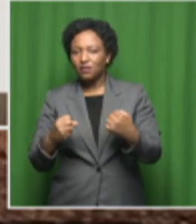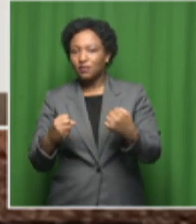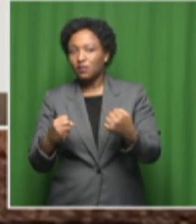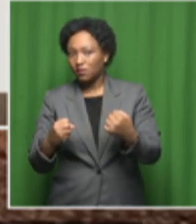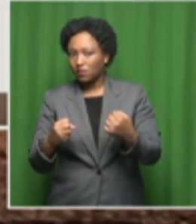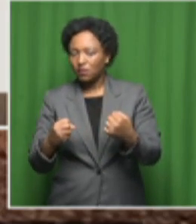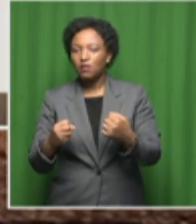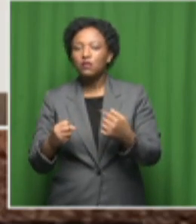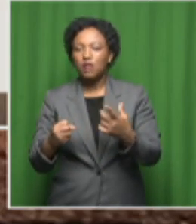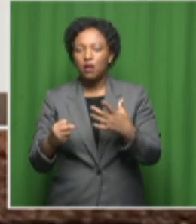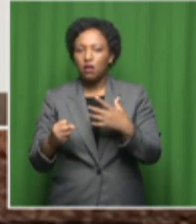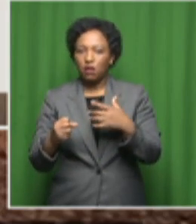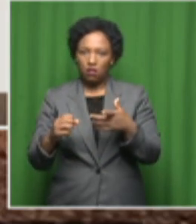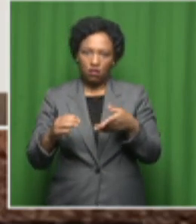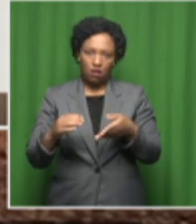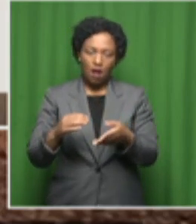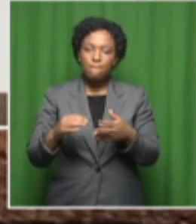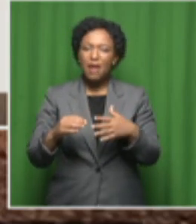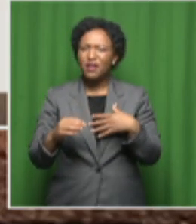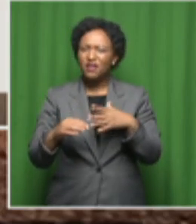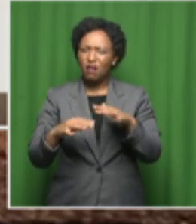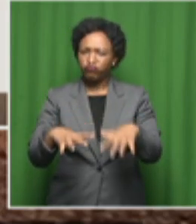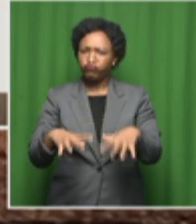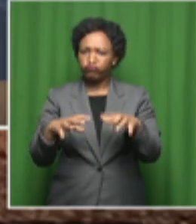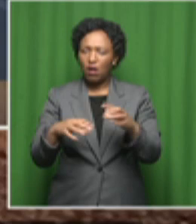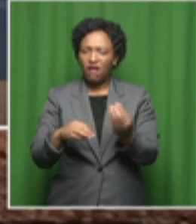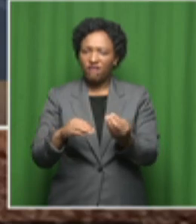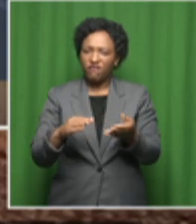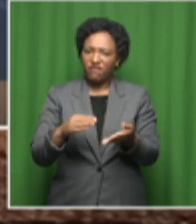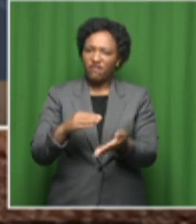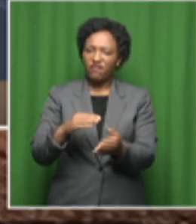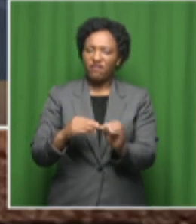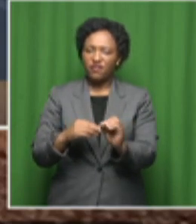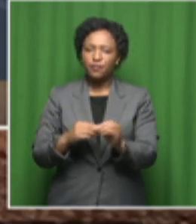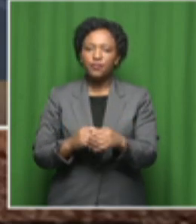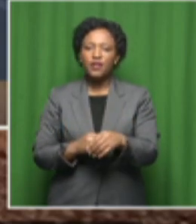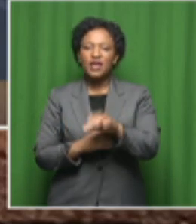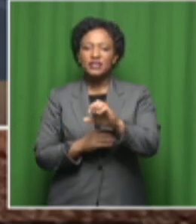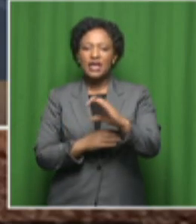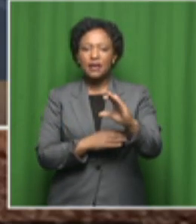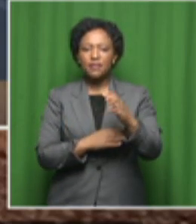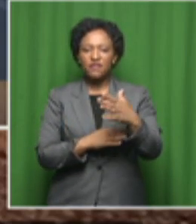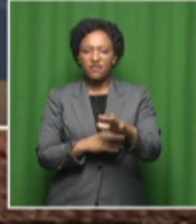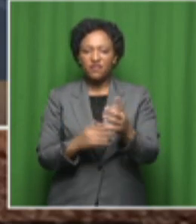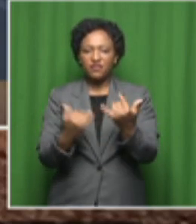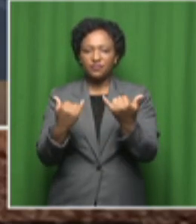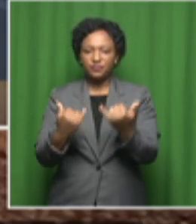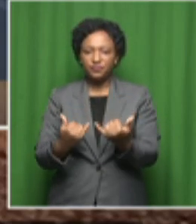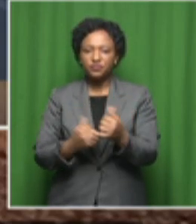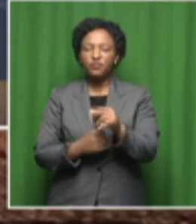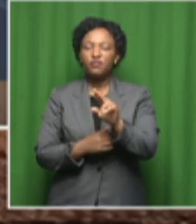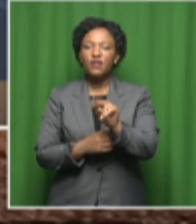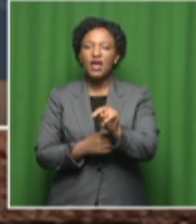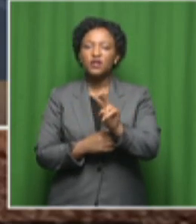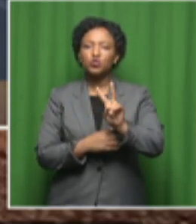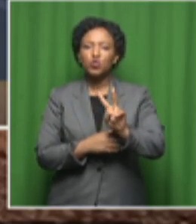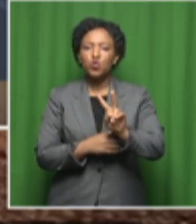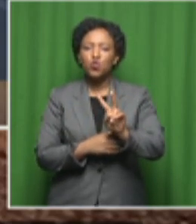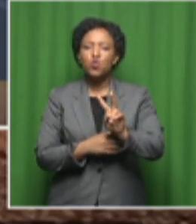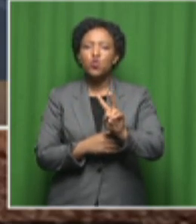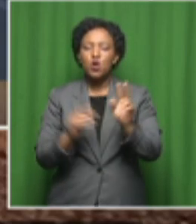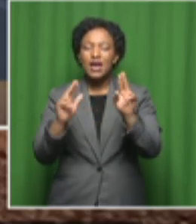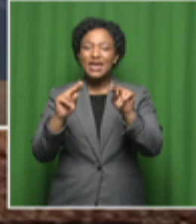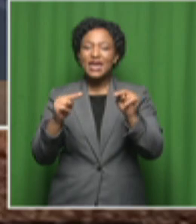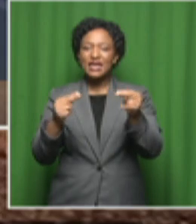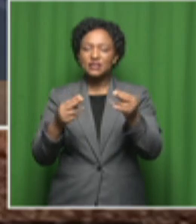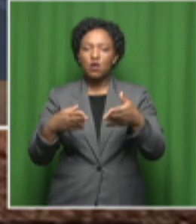of KZN. Quite dramatic out there. All right, just away from KZN down into the Eastern Cape, and we're back into the daytime closures of the national N2